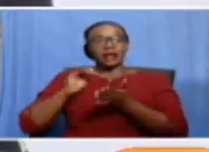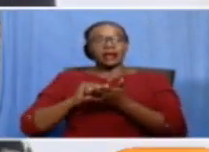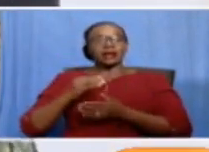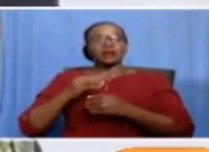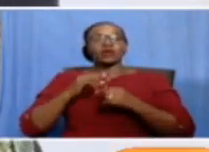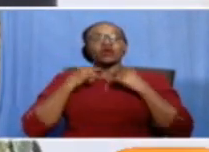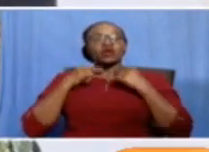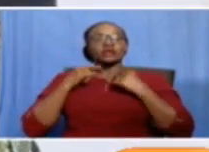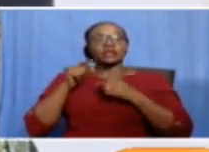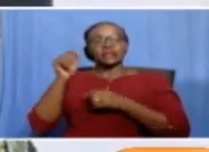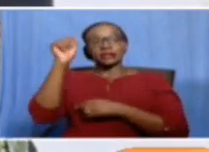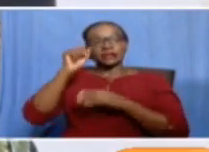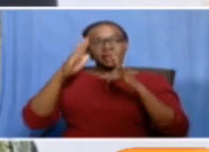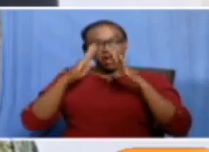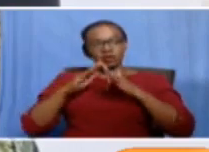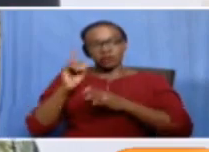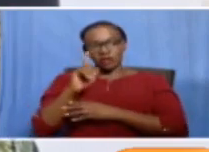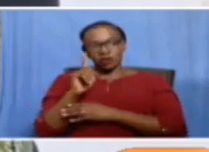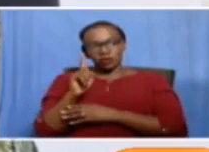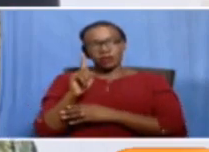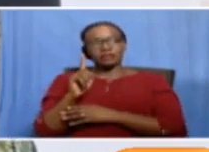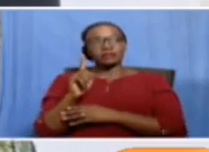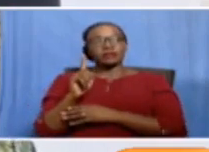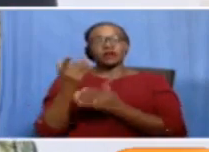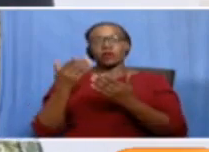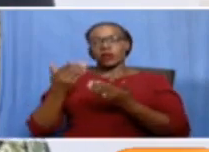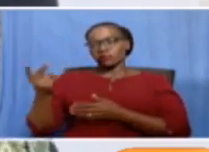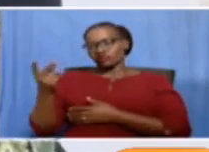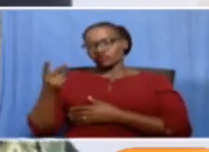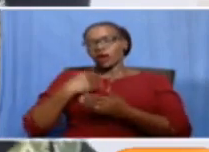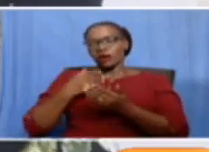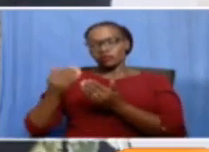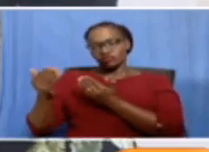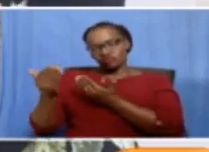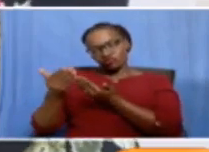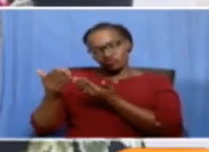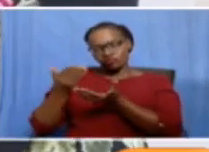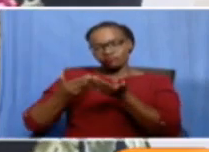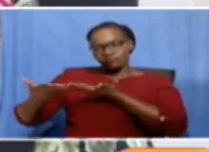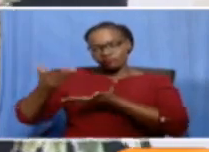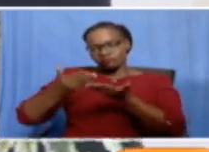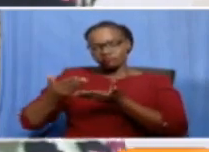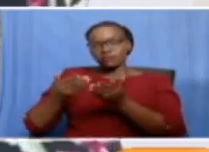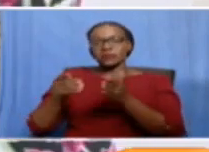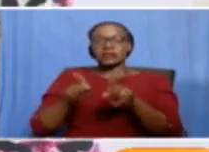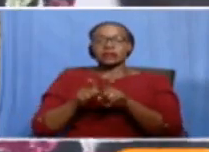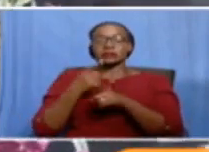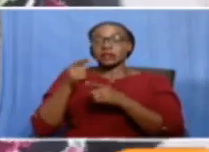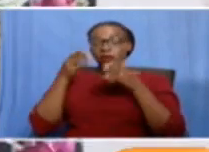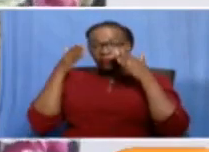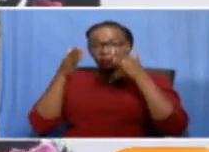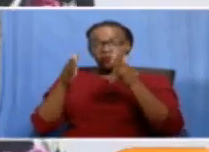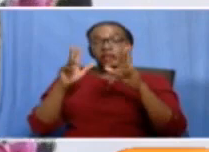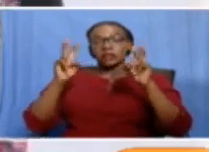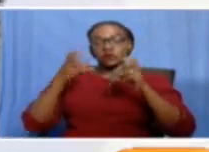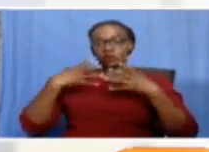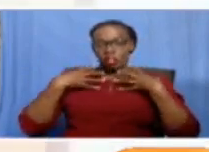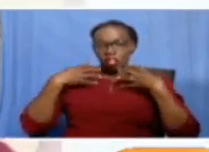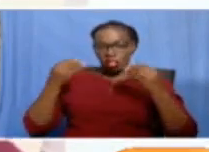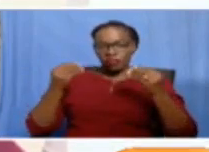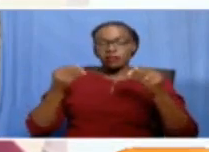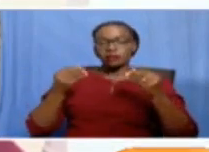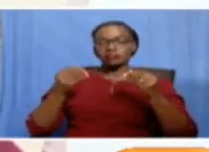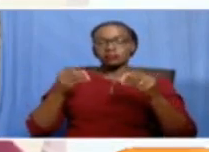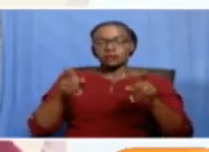Melania Trump at State House, Nairobi, where they held closed-door talks. State House says the talks focused on matters of health, especially